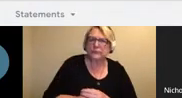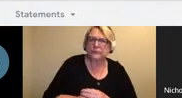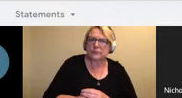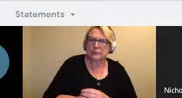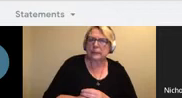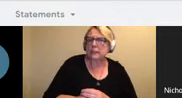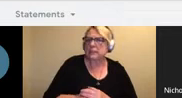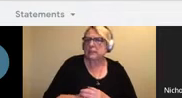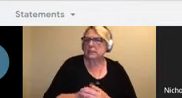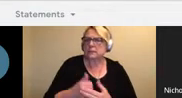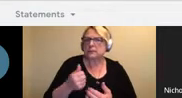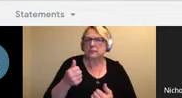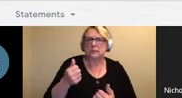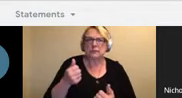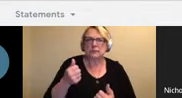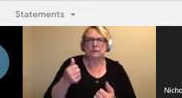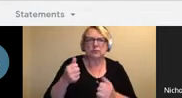see if I can.